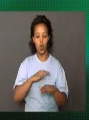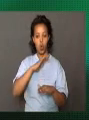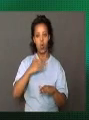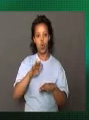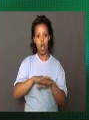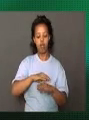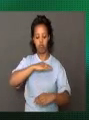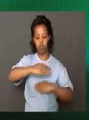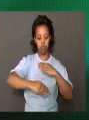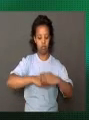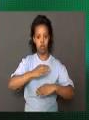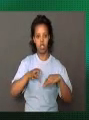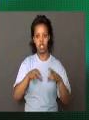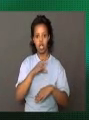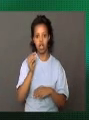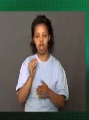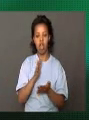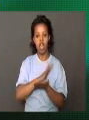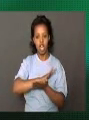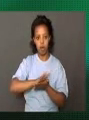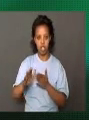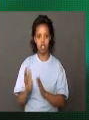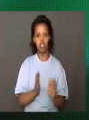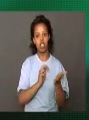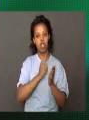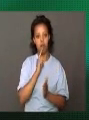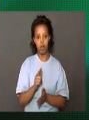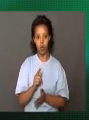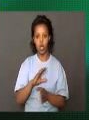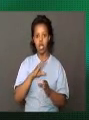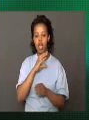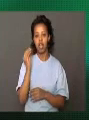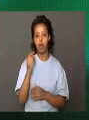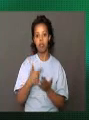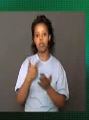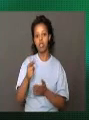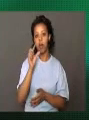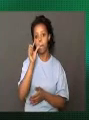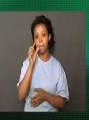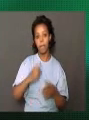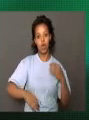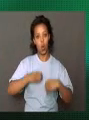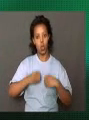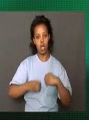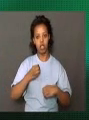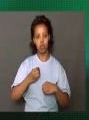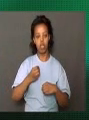is filtered. The microorganisms digest the organic